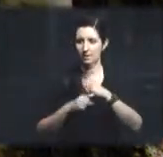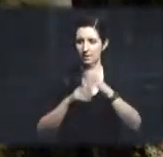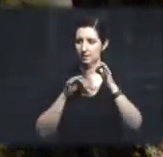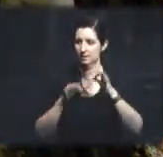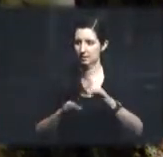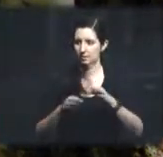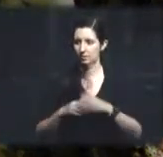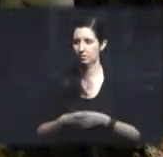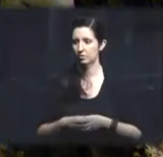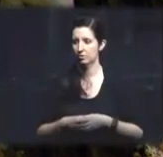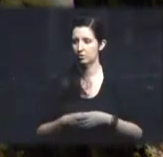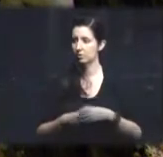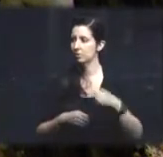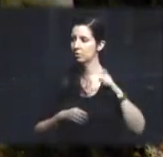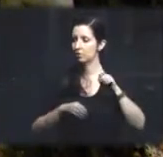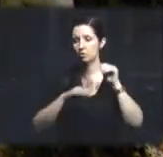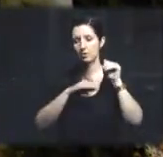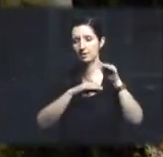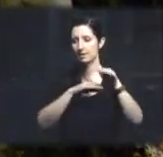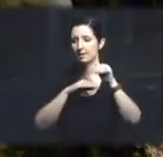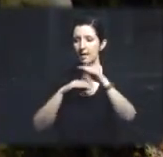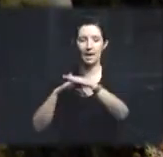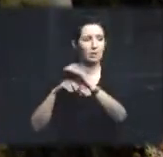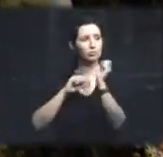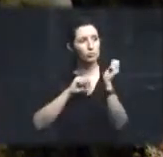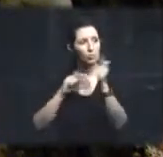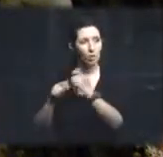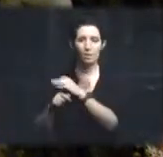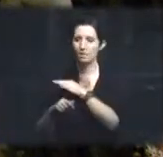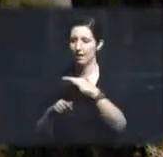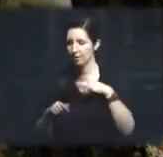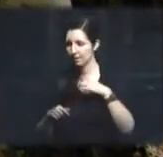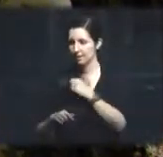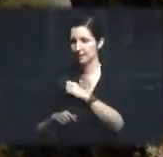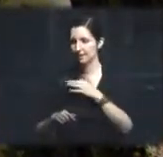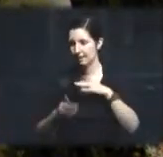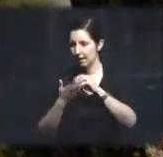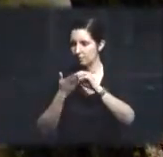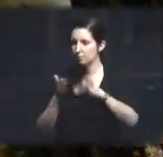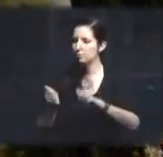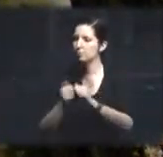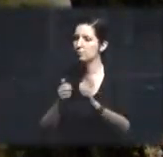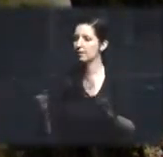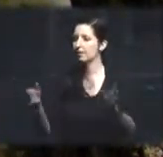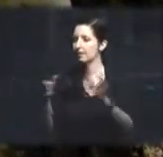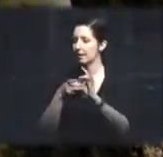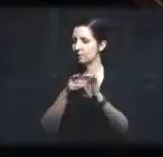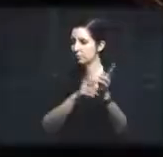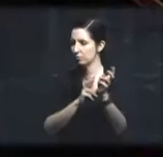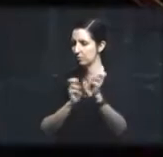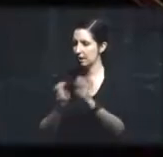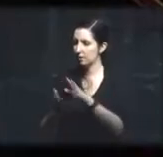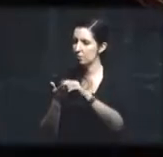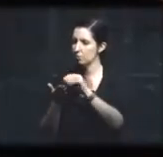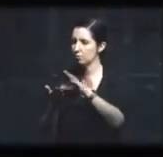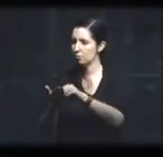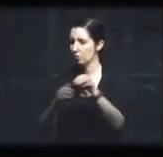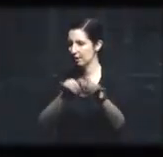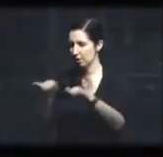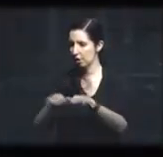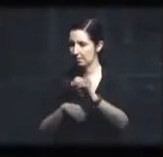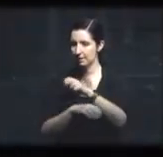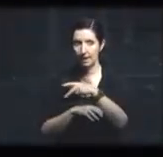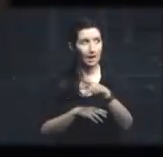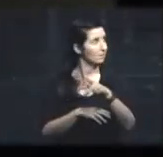should definitely send that out to all faculty, staff, and students with the link to download the Learning Commons app. Here's a